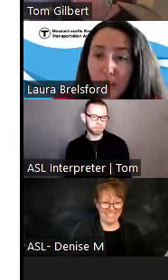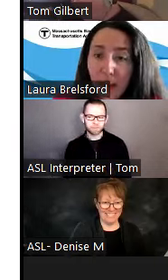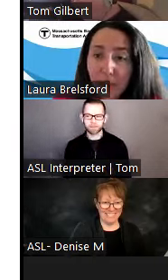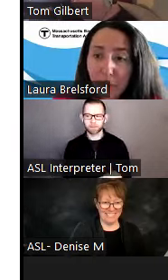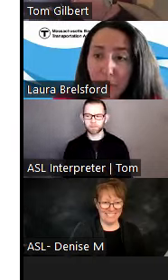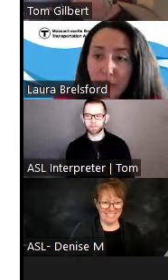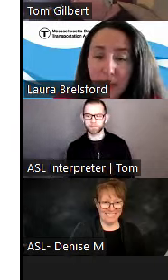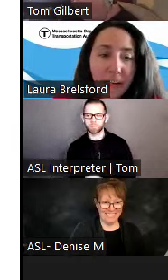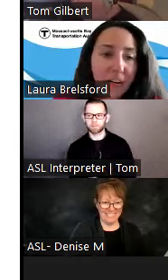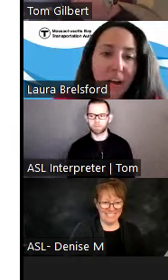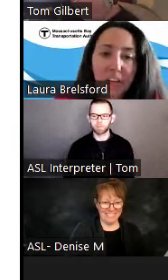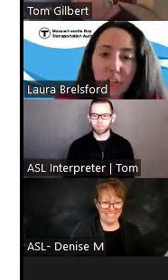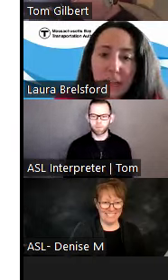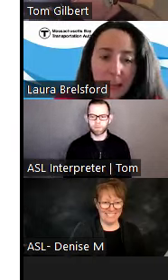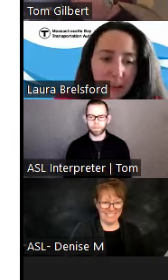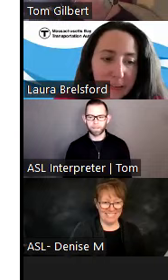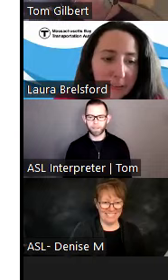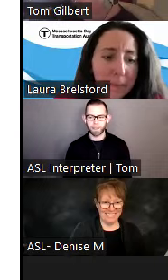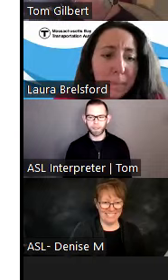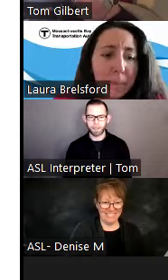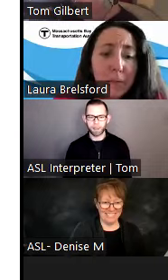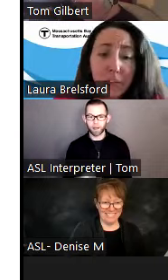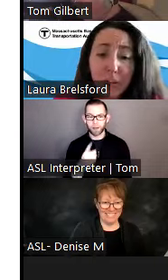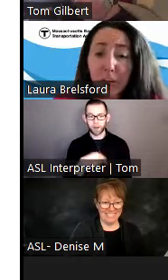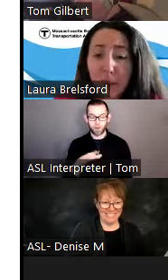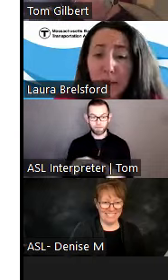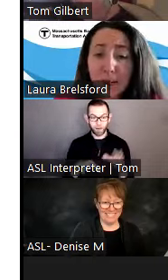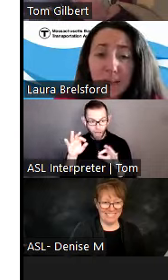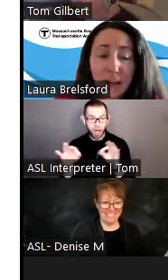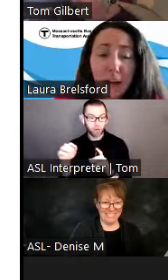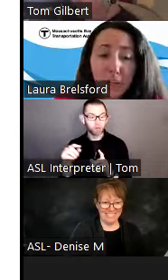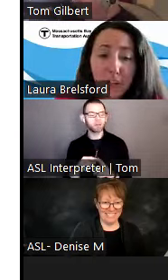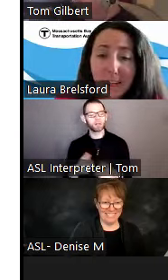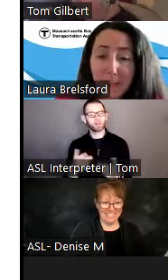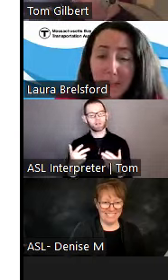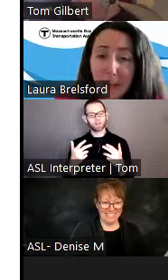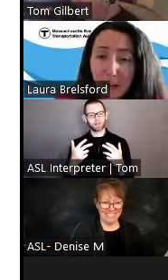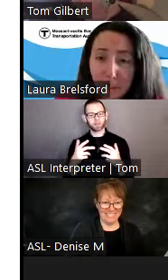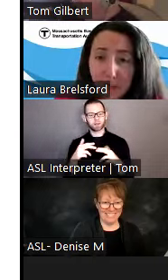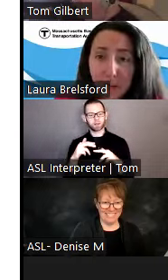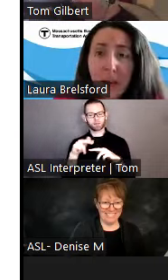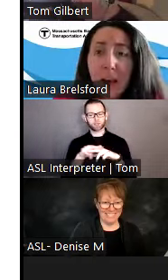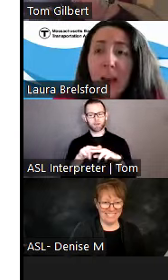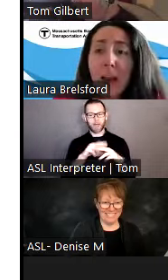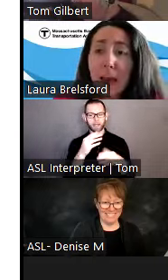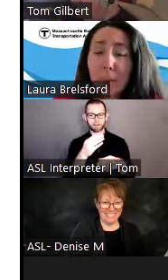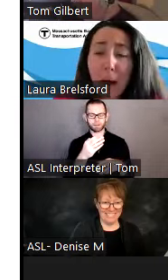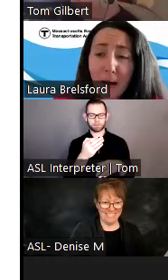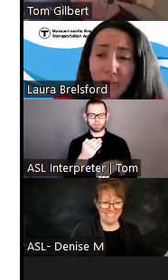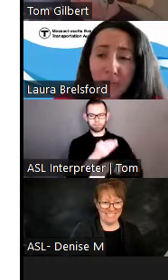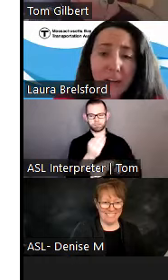With that knowledge in hand, vehicle maintenance has actually developed